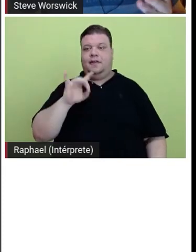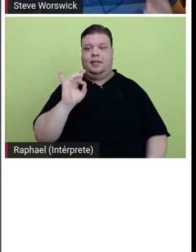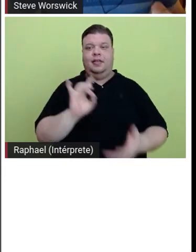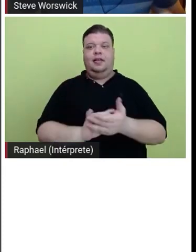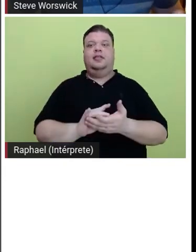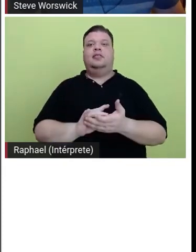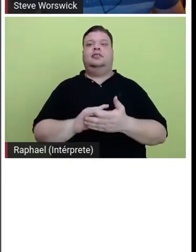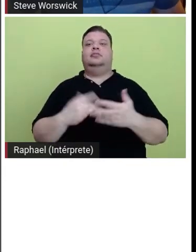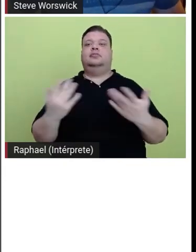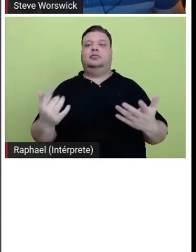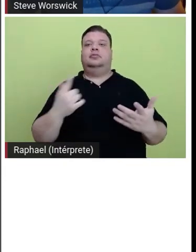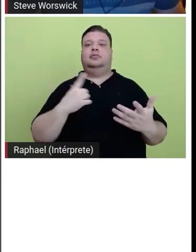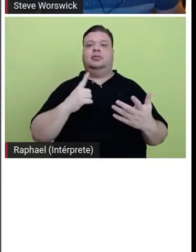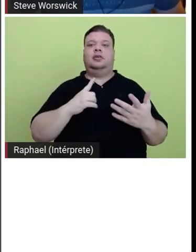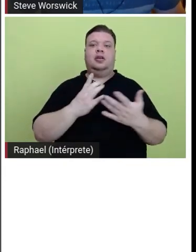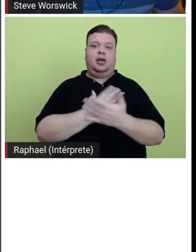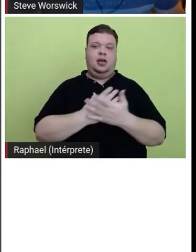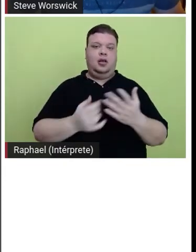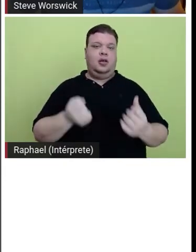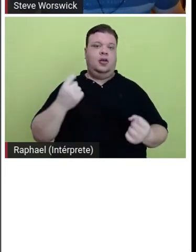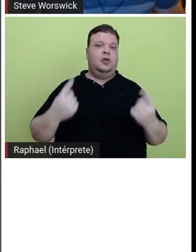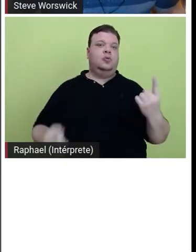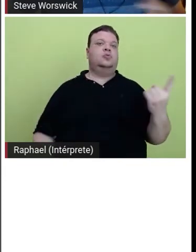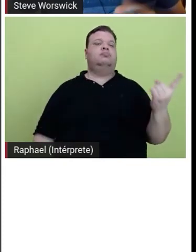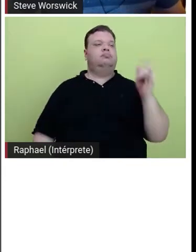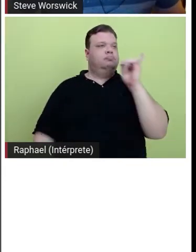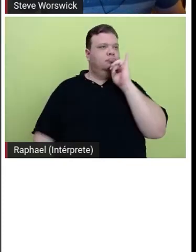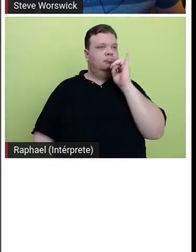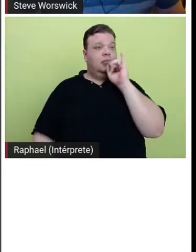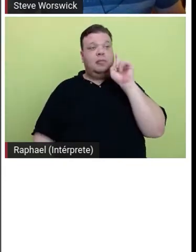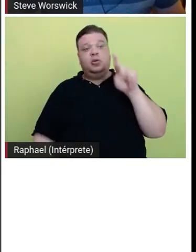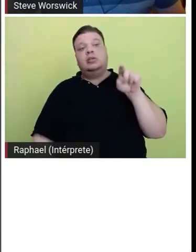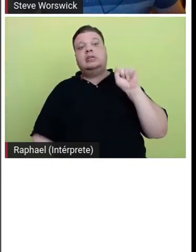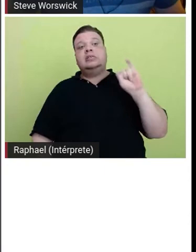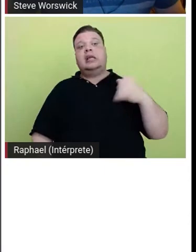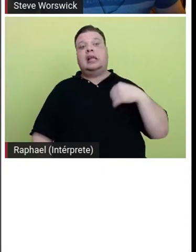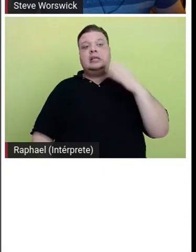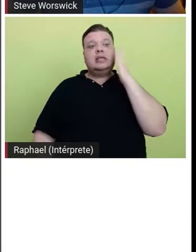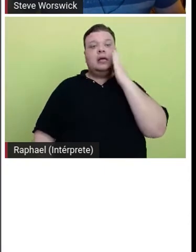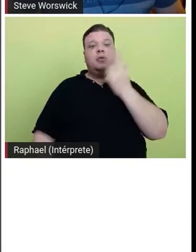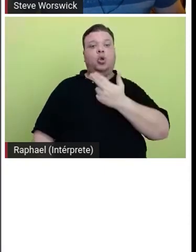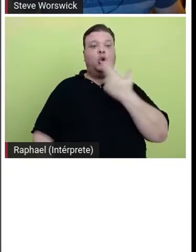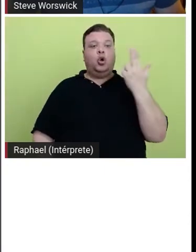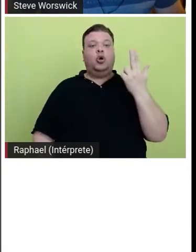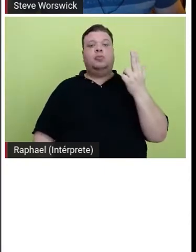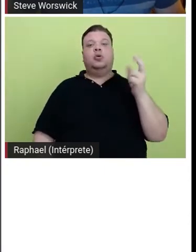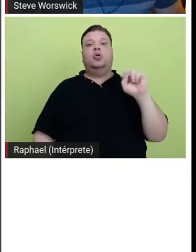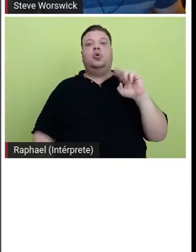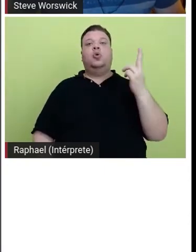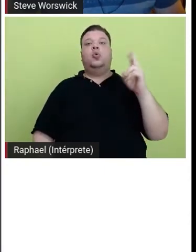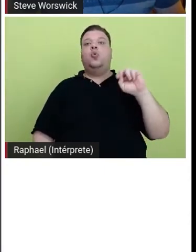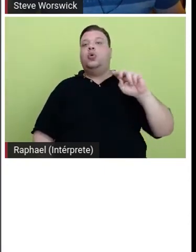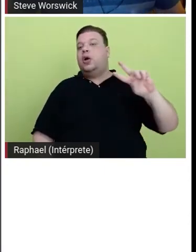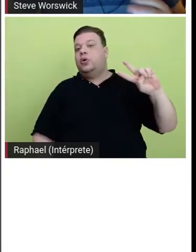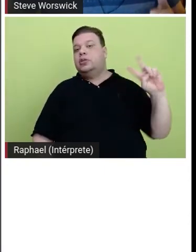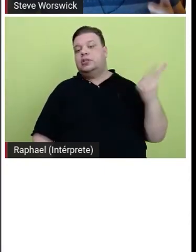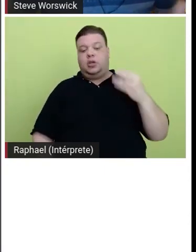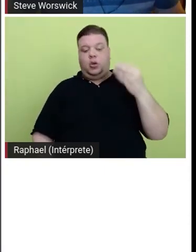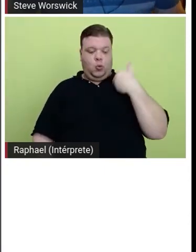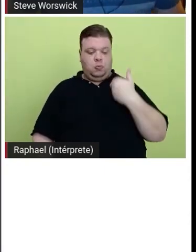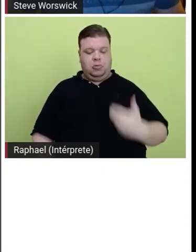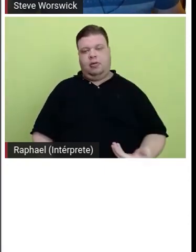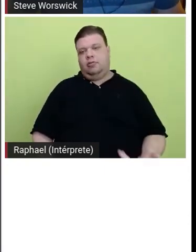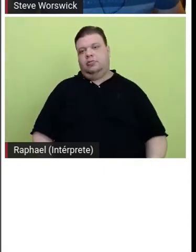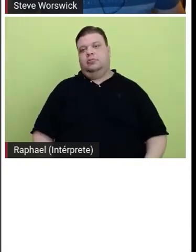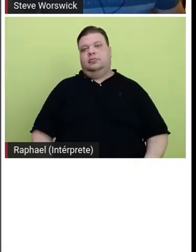that if there's really trouble in the Middle East with a super baddie, they're highly unlikely to send actor Daniel Craig along. It's more